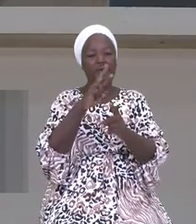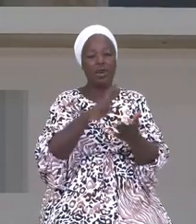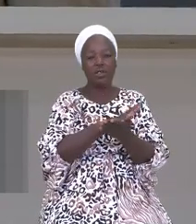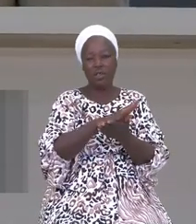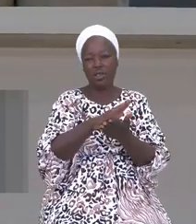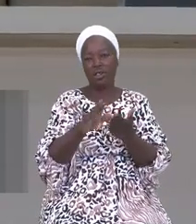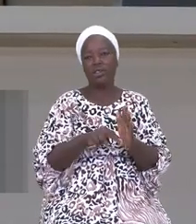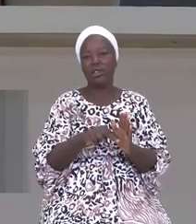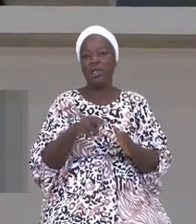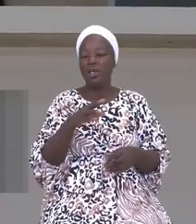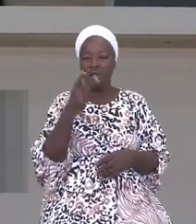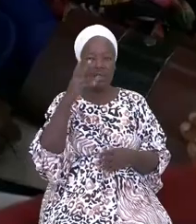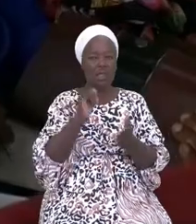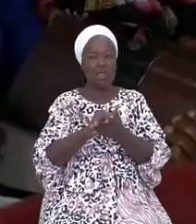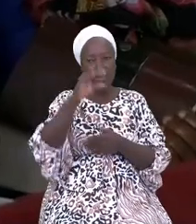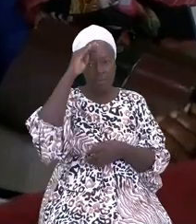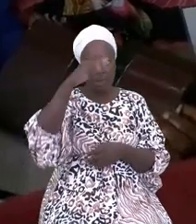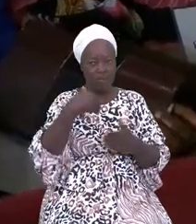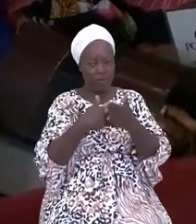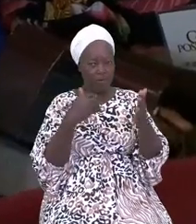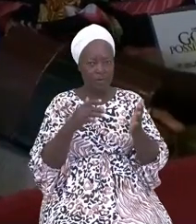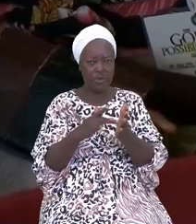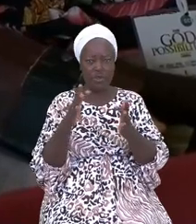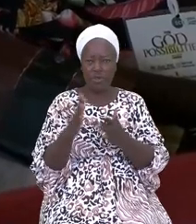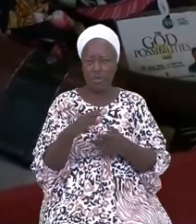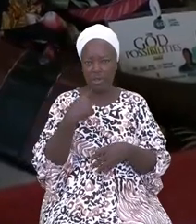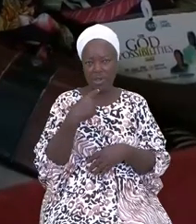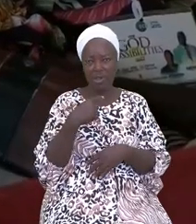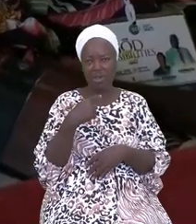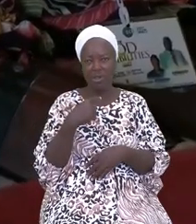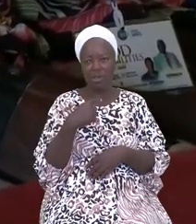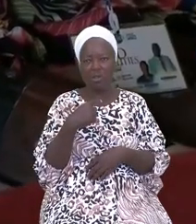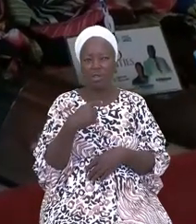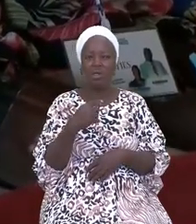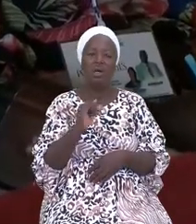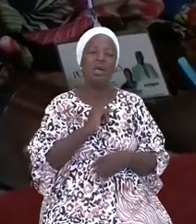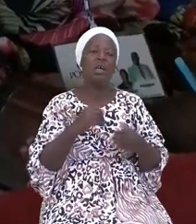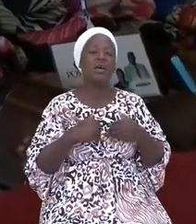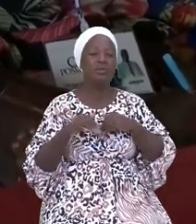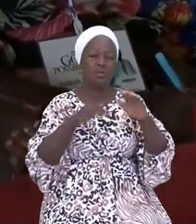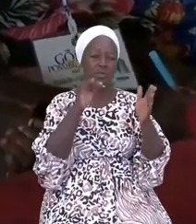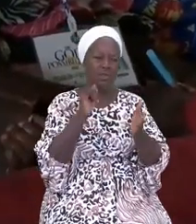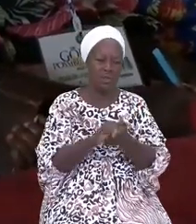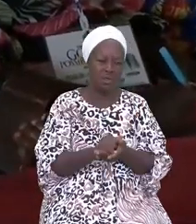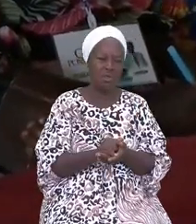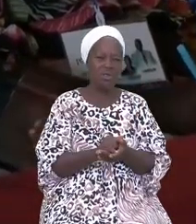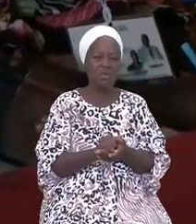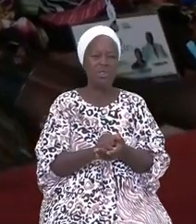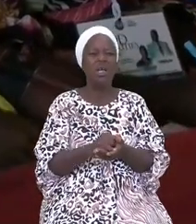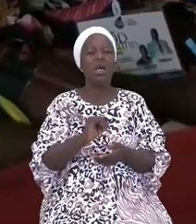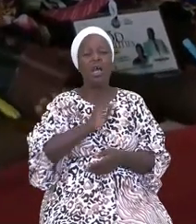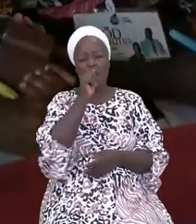self-righteousness. Look at the man before Jesus. He said, I've done that, I'm